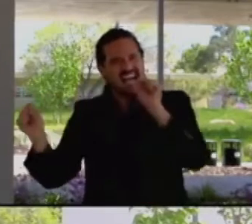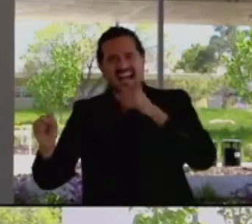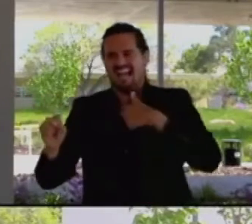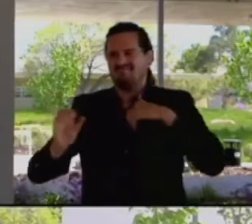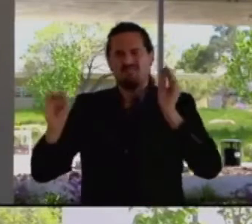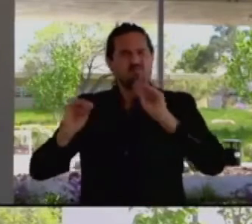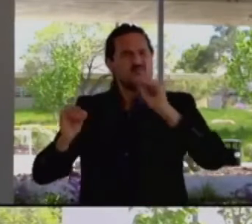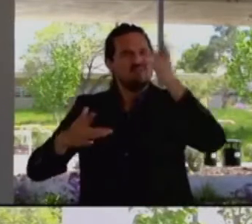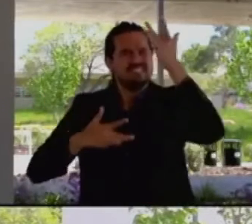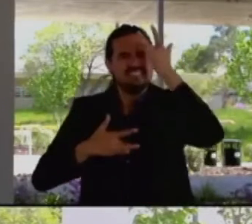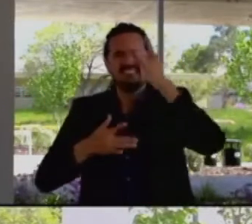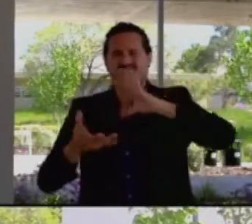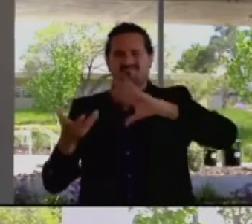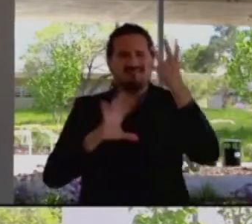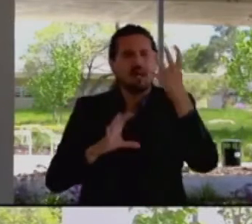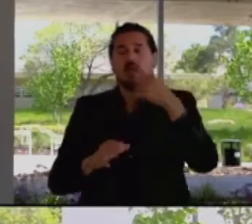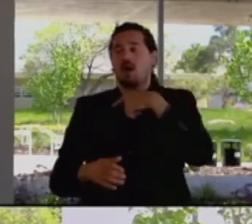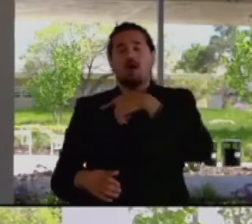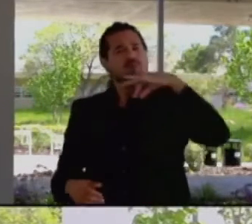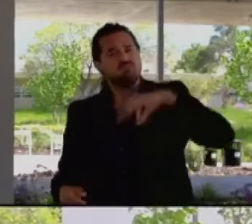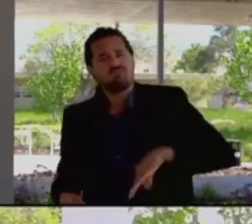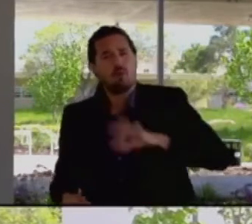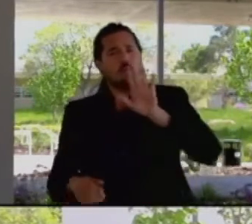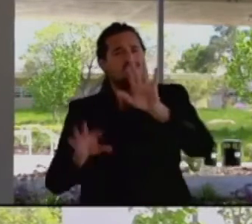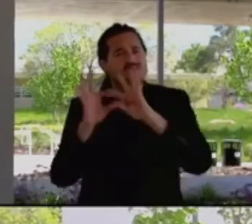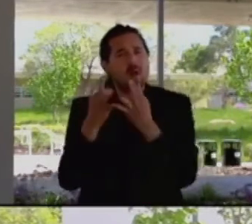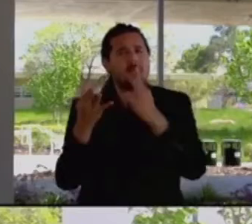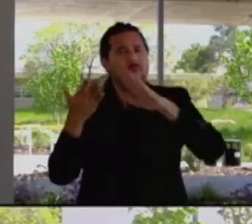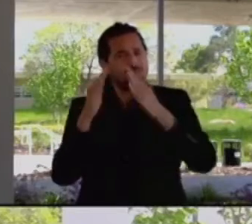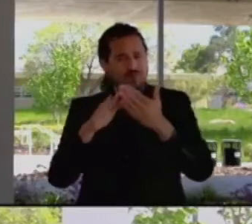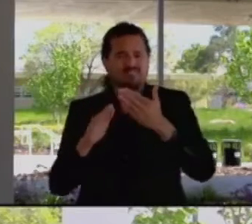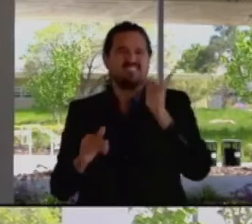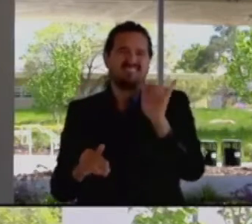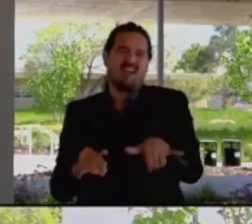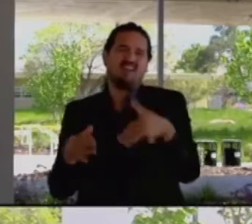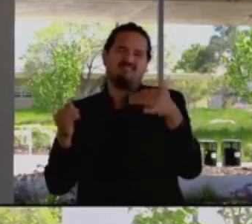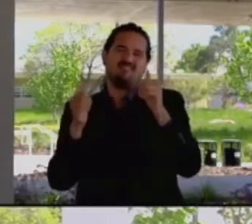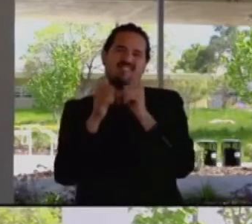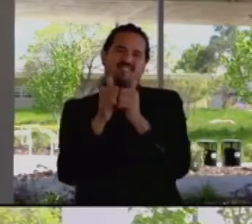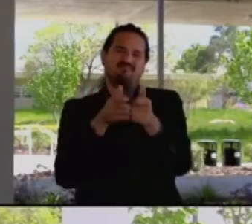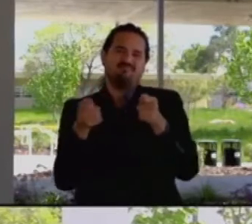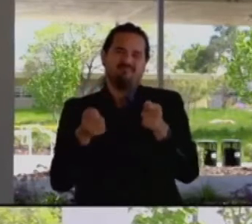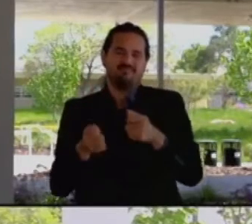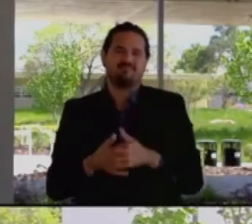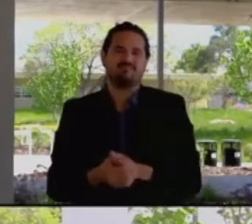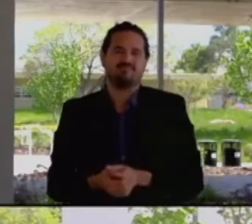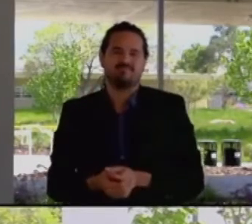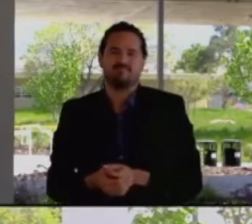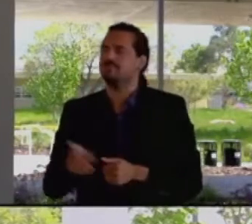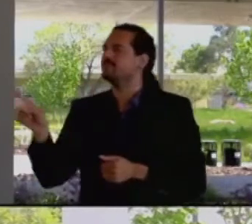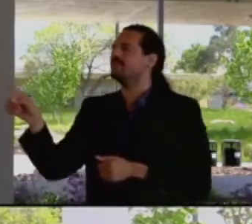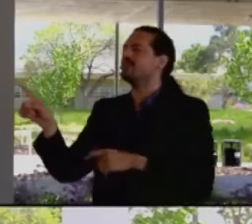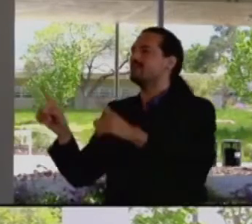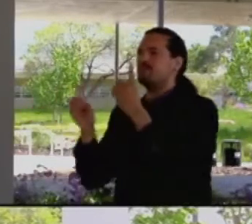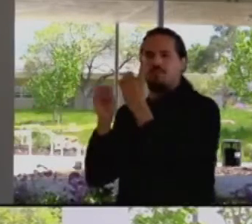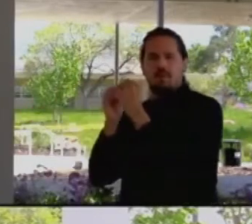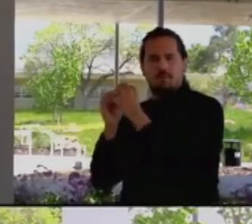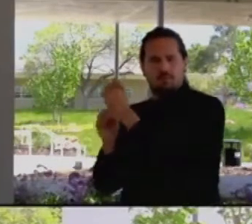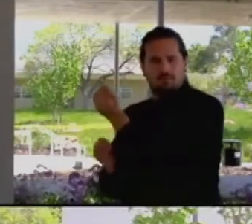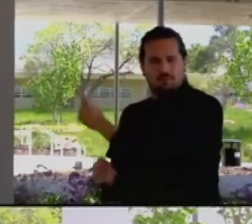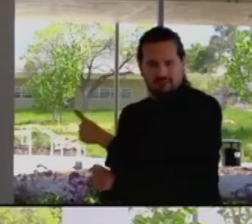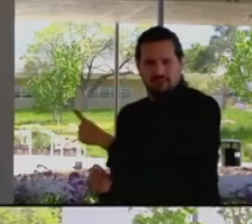community. San Jose Spotlight. Hi, Lorraine Dowry, a follow-up that's been asked similar. Also with you